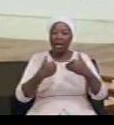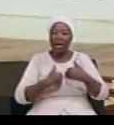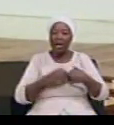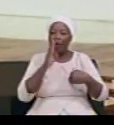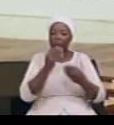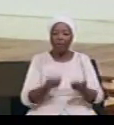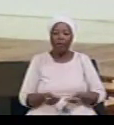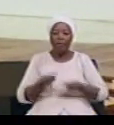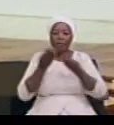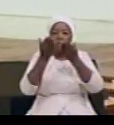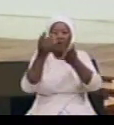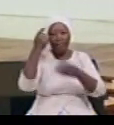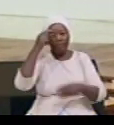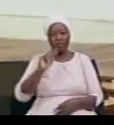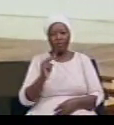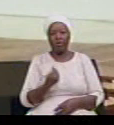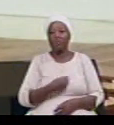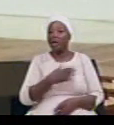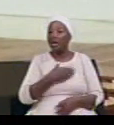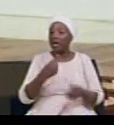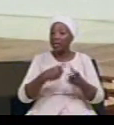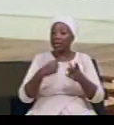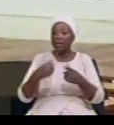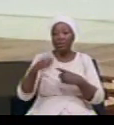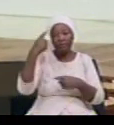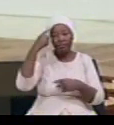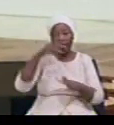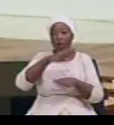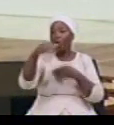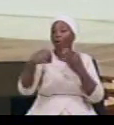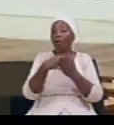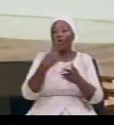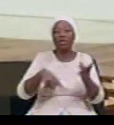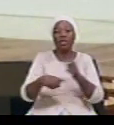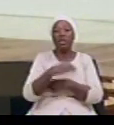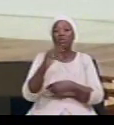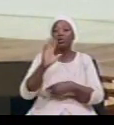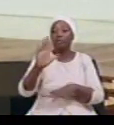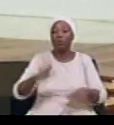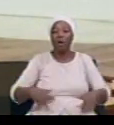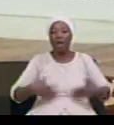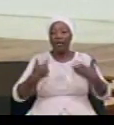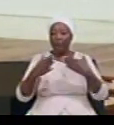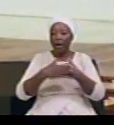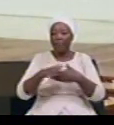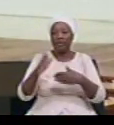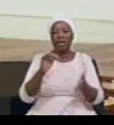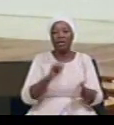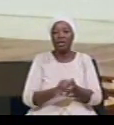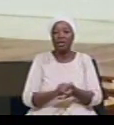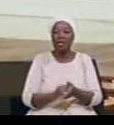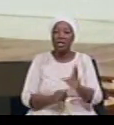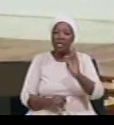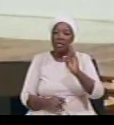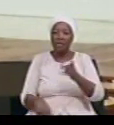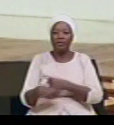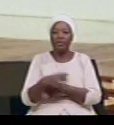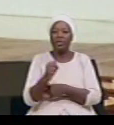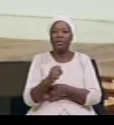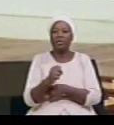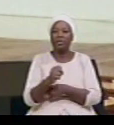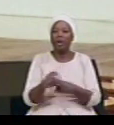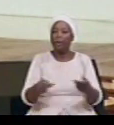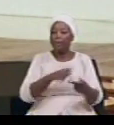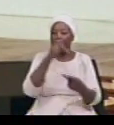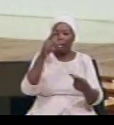And then for all the days of your life after that, 7 days, perfect